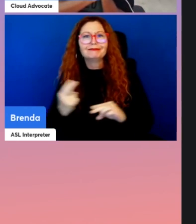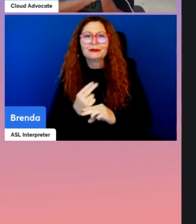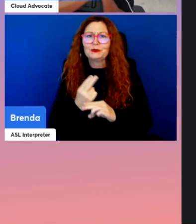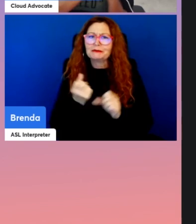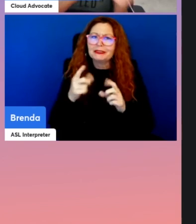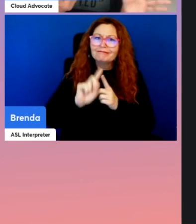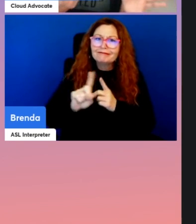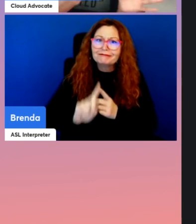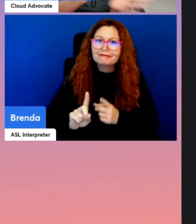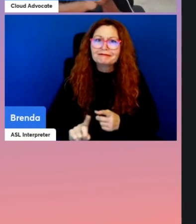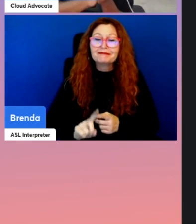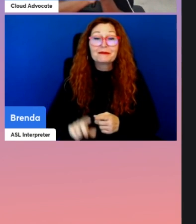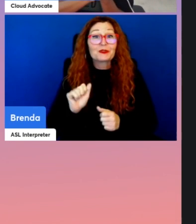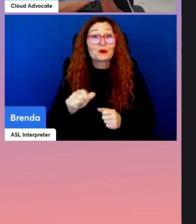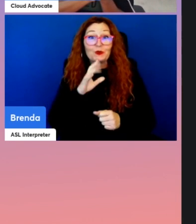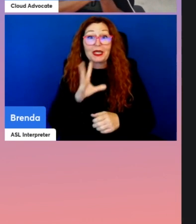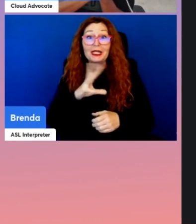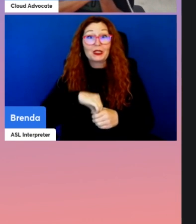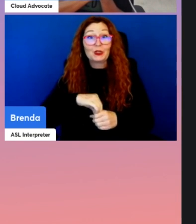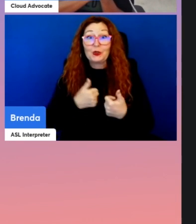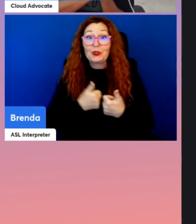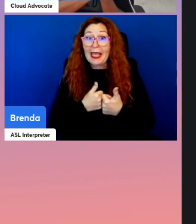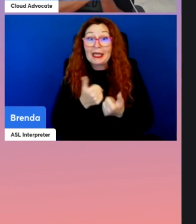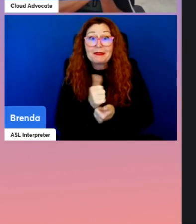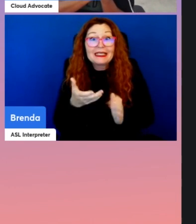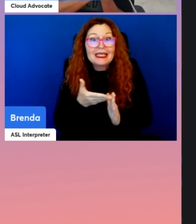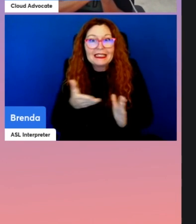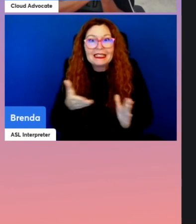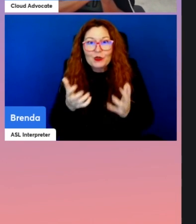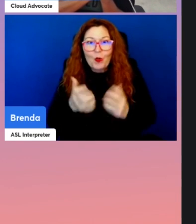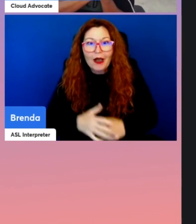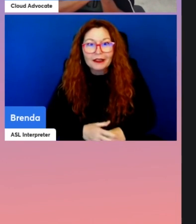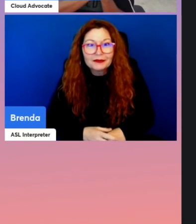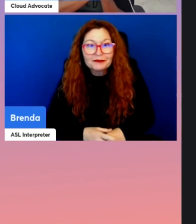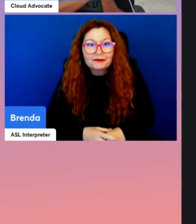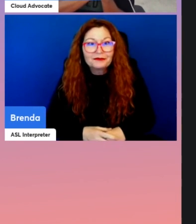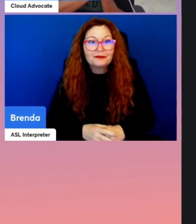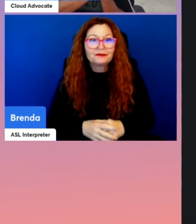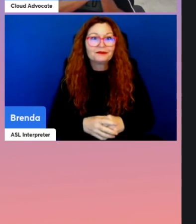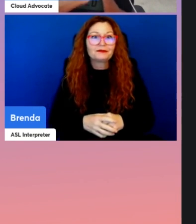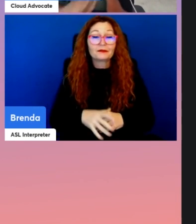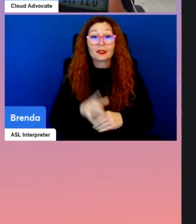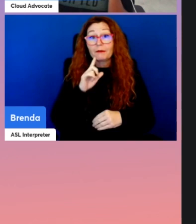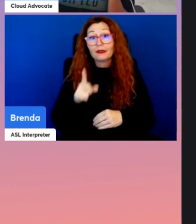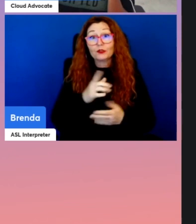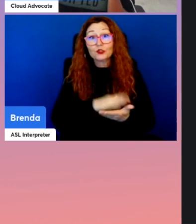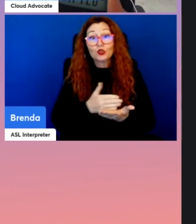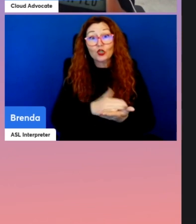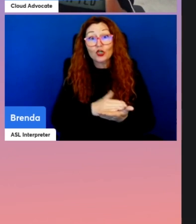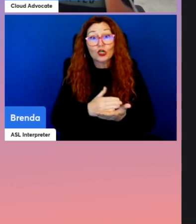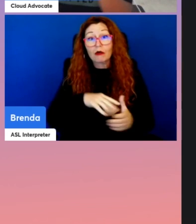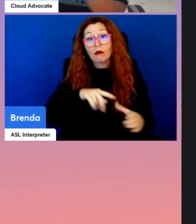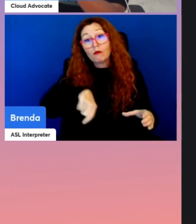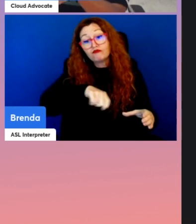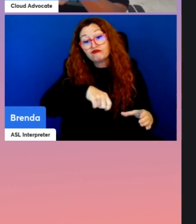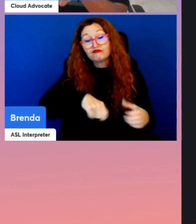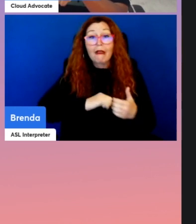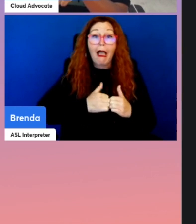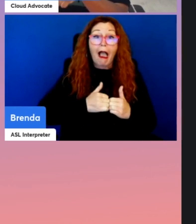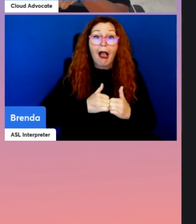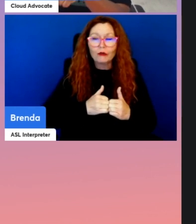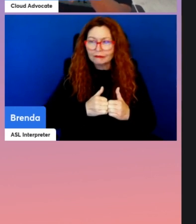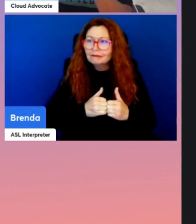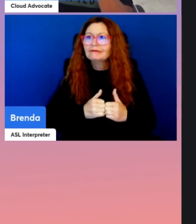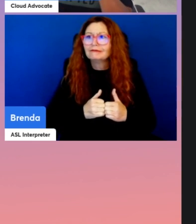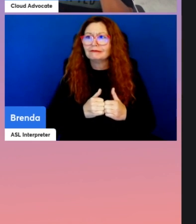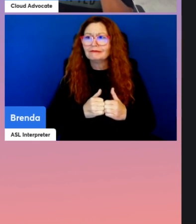can gamify whatever it is you want to learn. Like I said, to cook a gumbo, you can gamify that if you want to. This QR